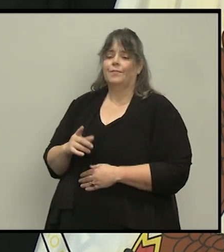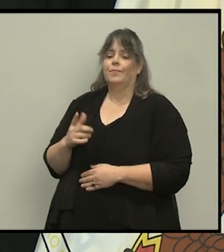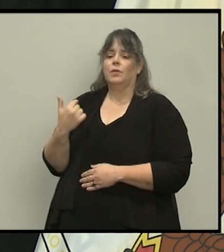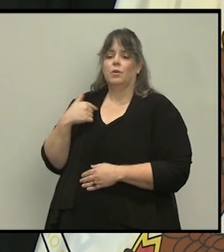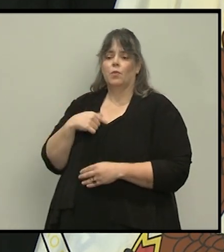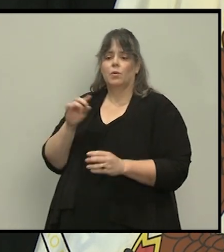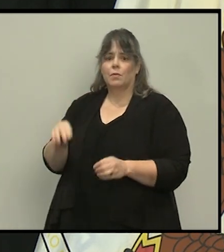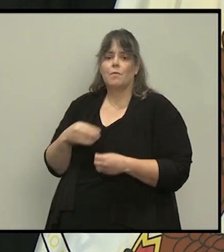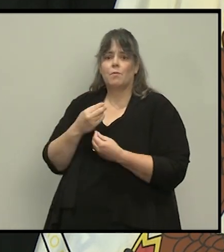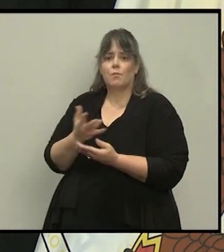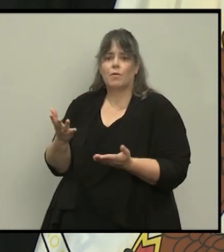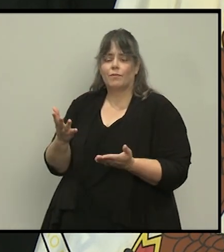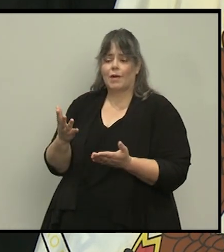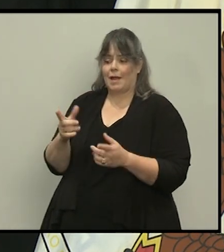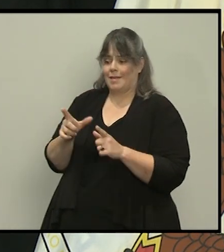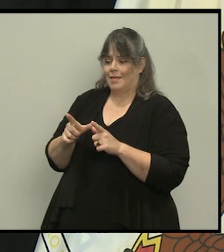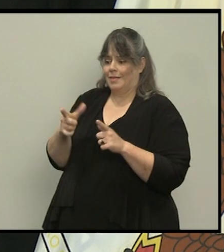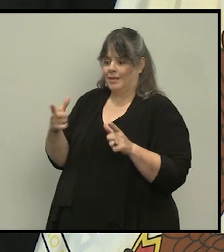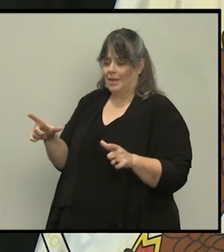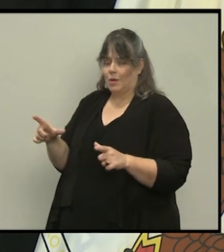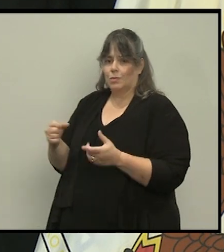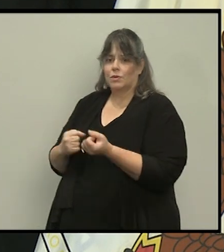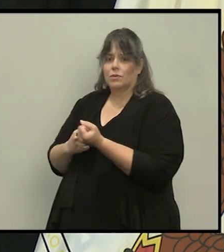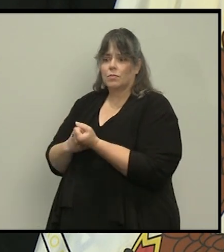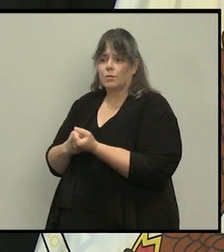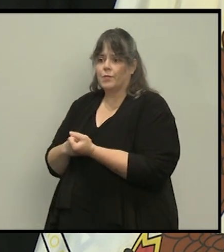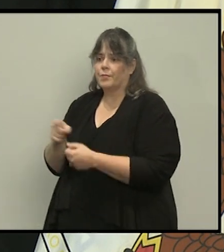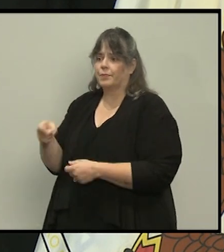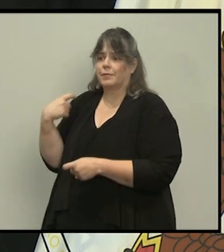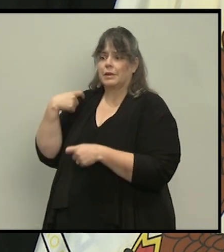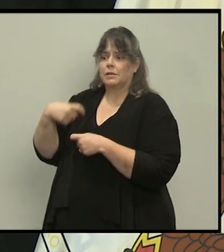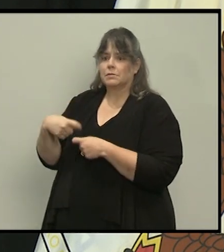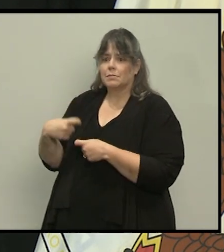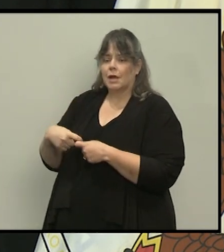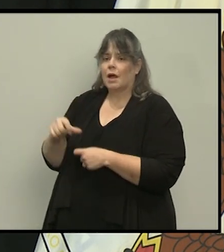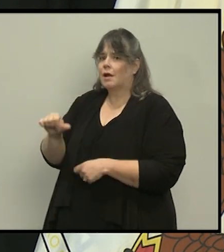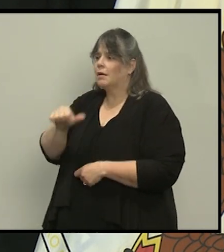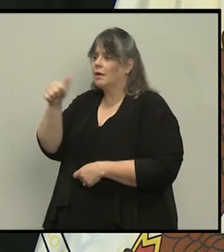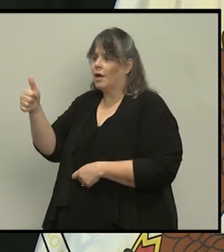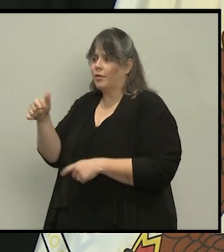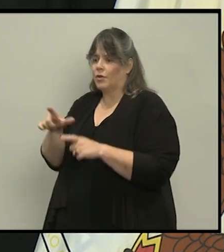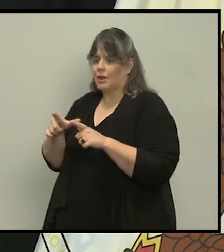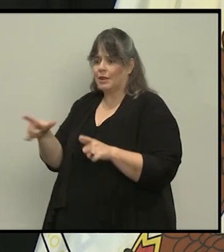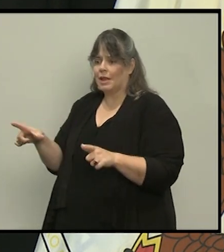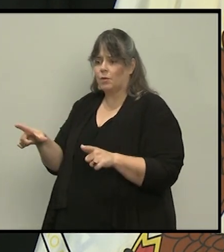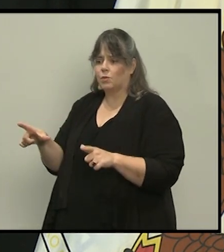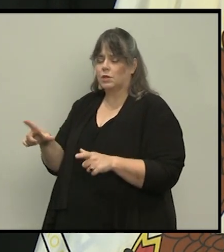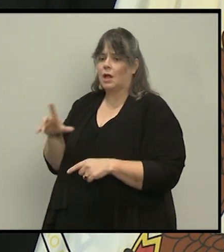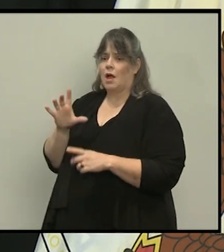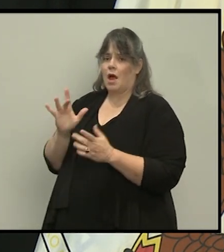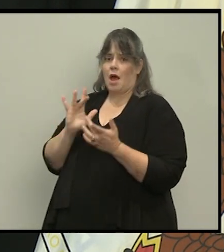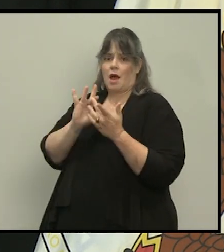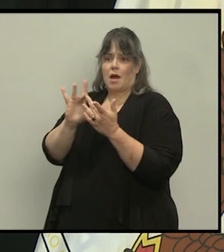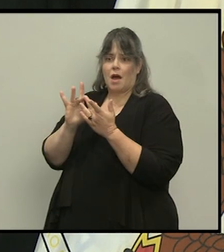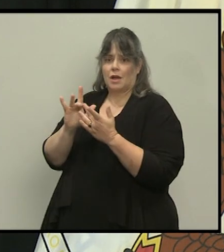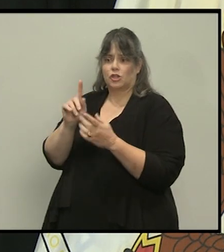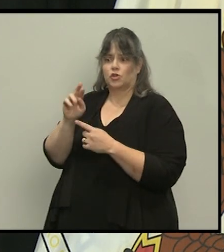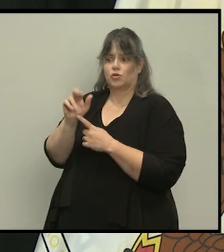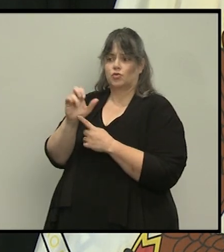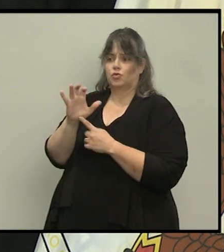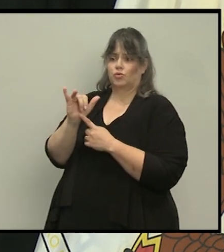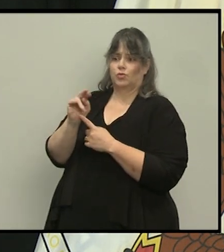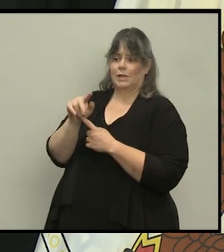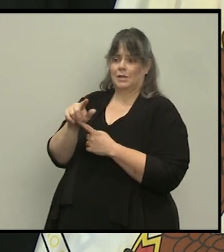are providing in-language support in Spanish and other languages in the contact tracing program and all